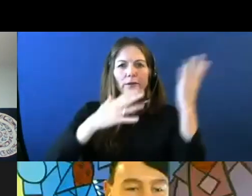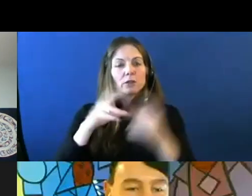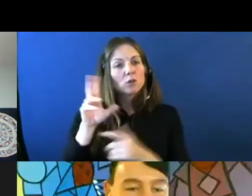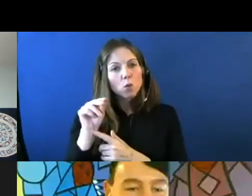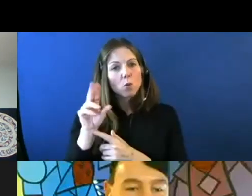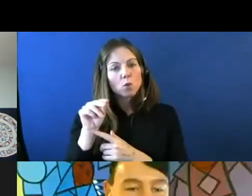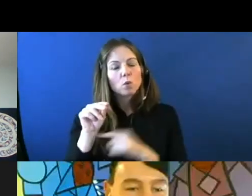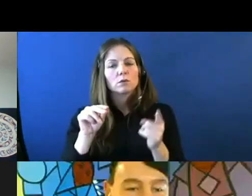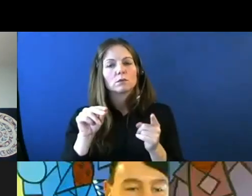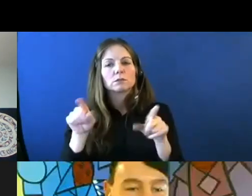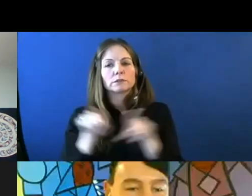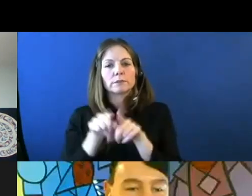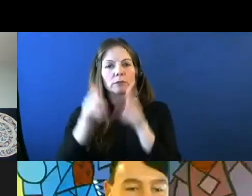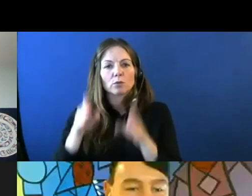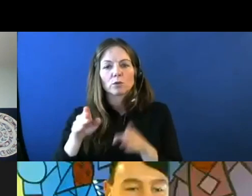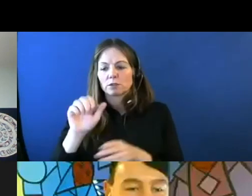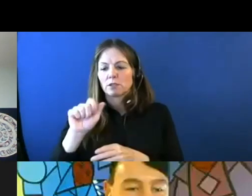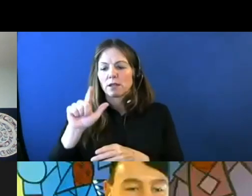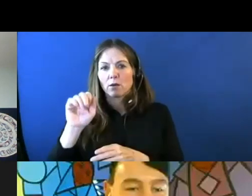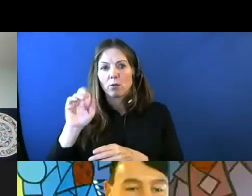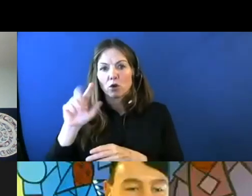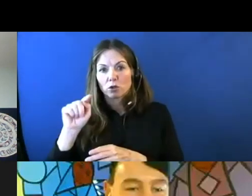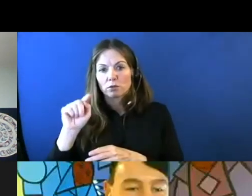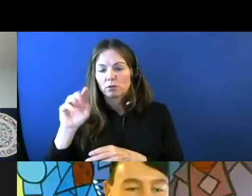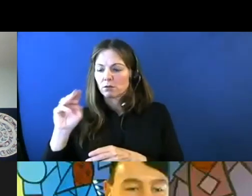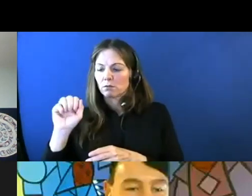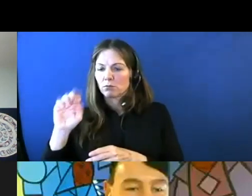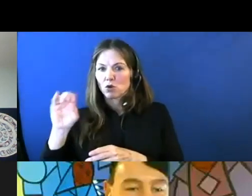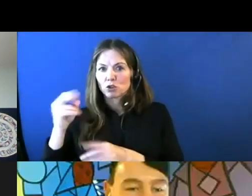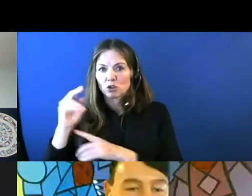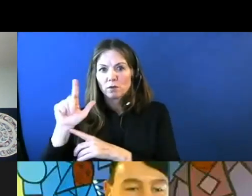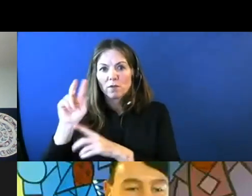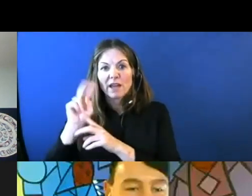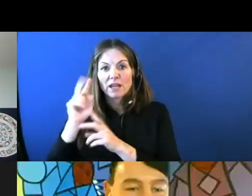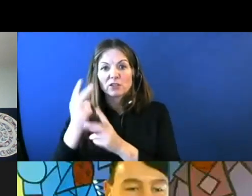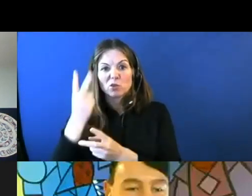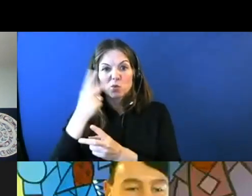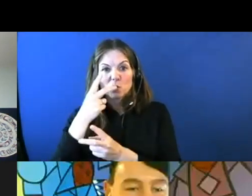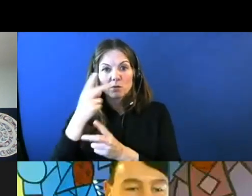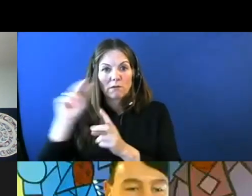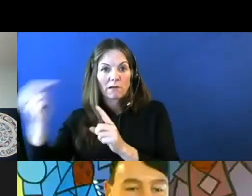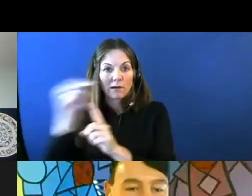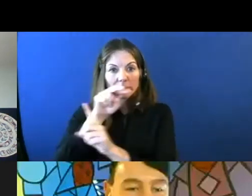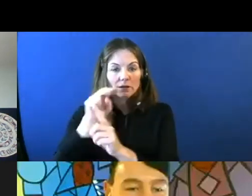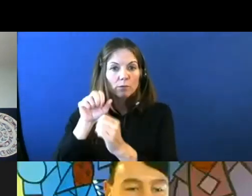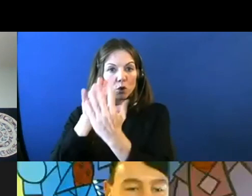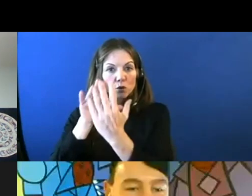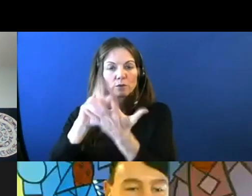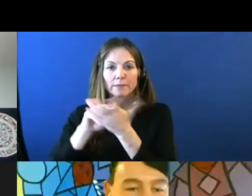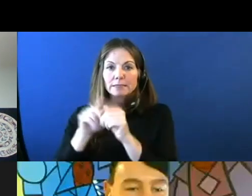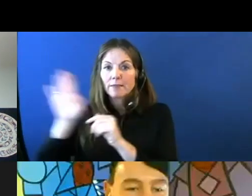Albert Marshall says in the two-eyed seeing approach, we are you know, bringing each person's unique gifts to the table and drawing from